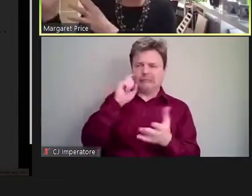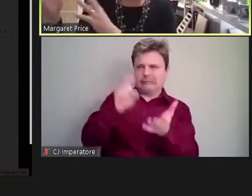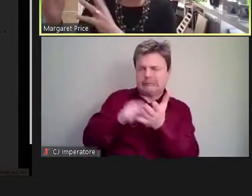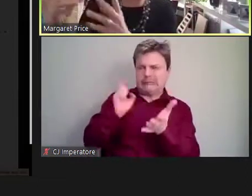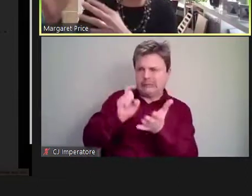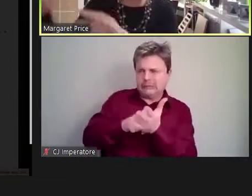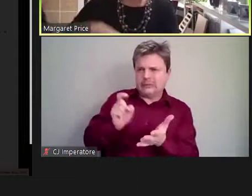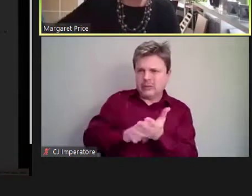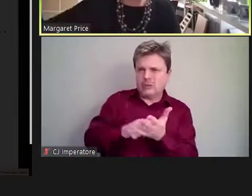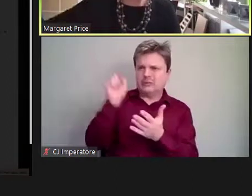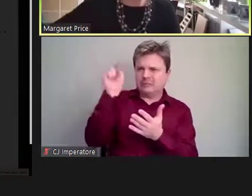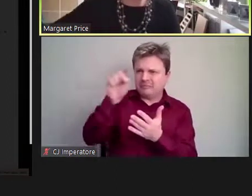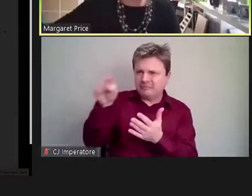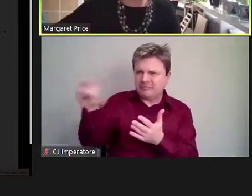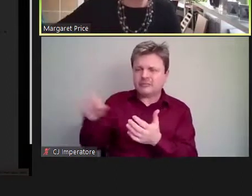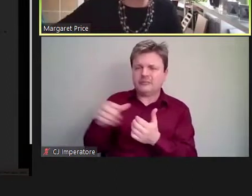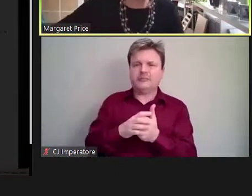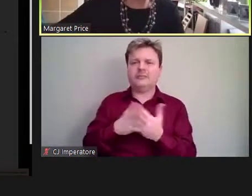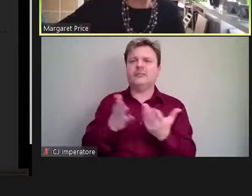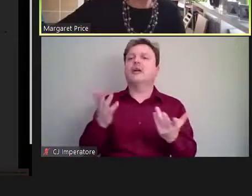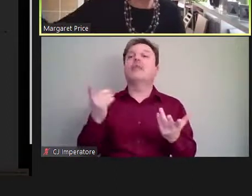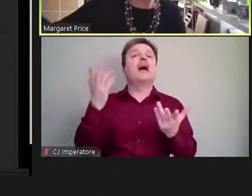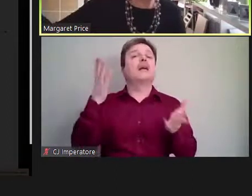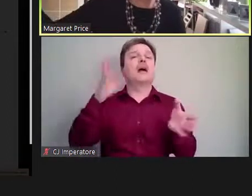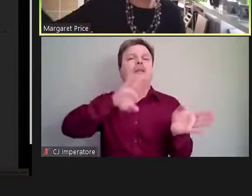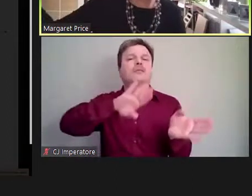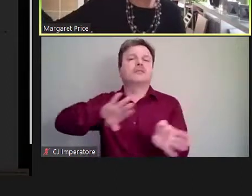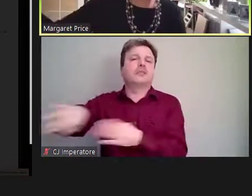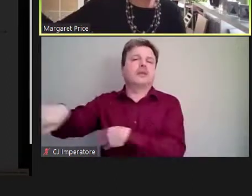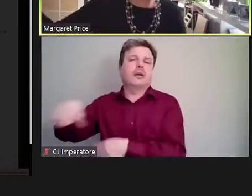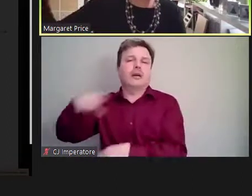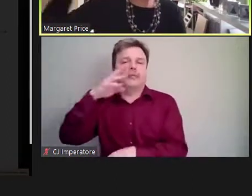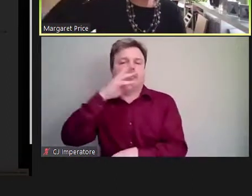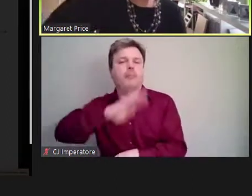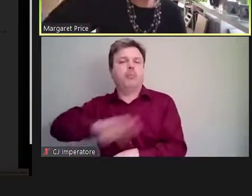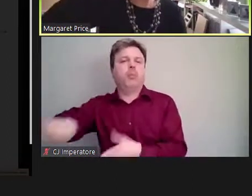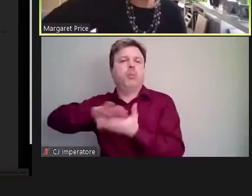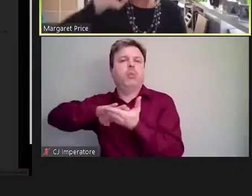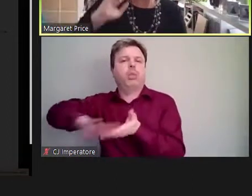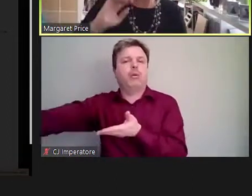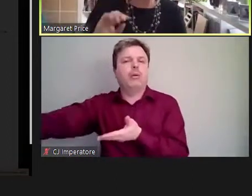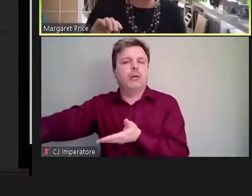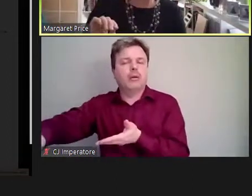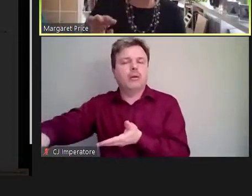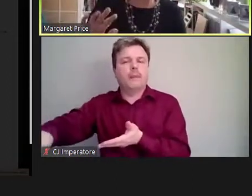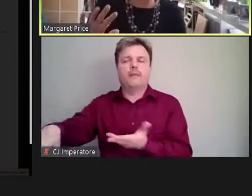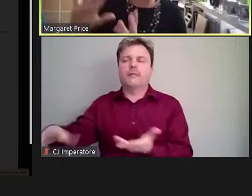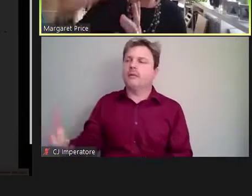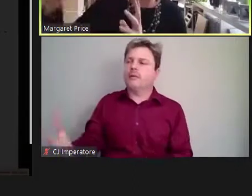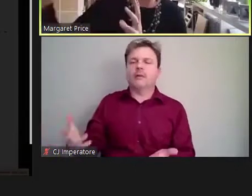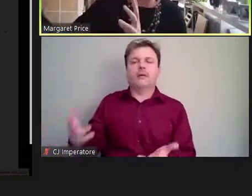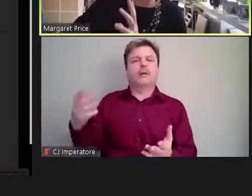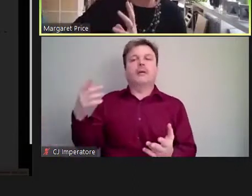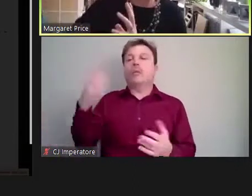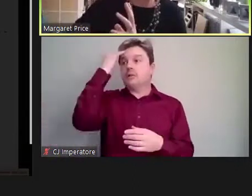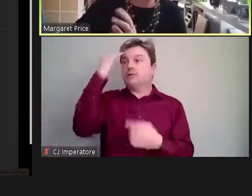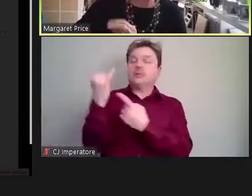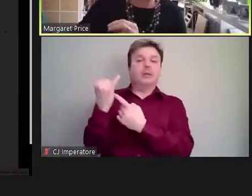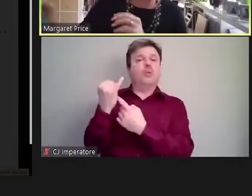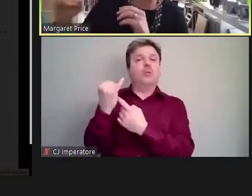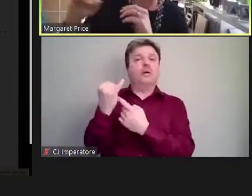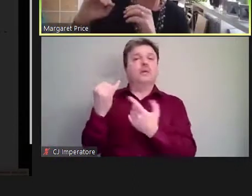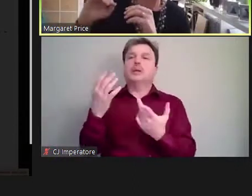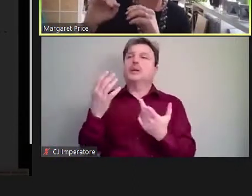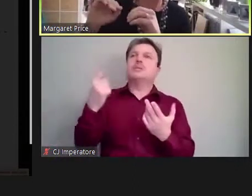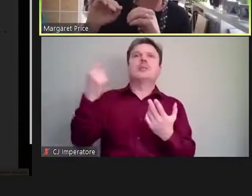get sloughed off in the idea that this can all be taken care of through some sort of master